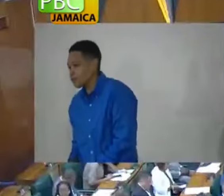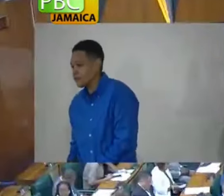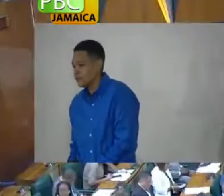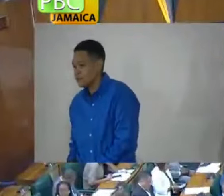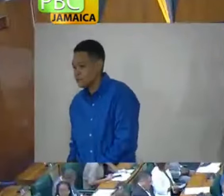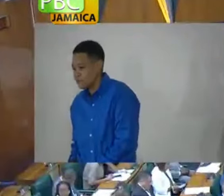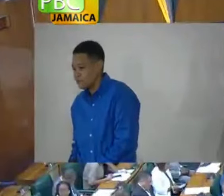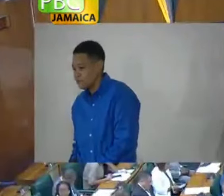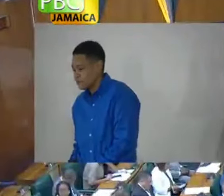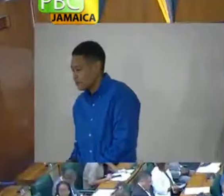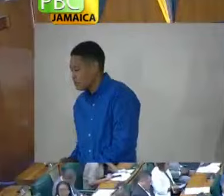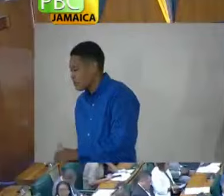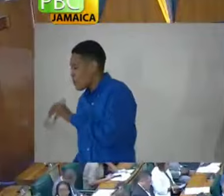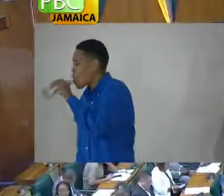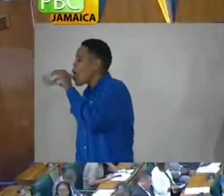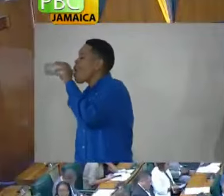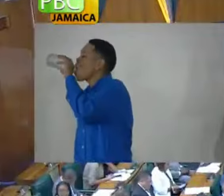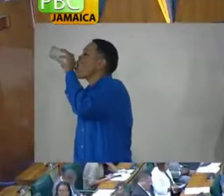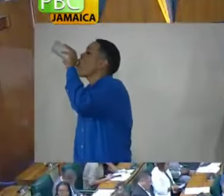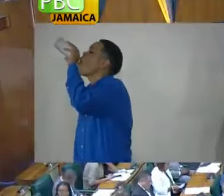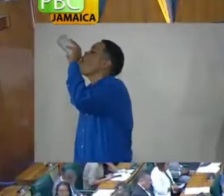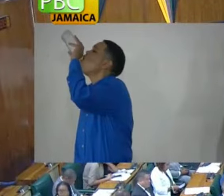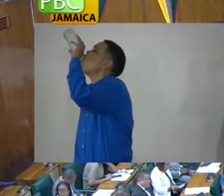Madam Speaker,